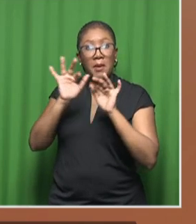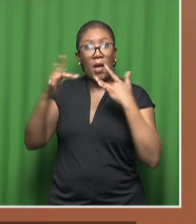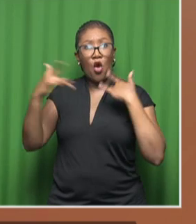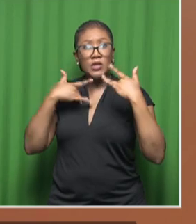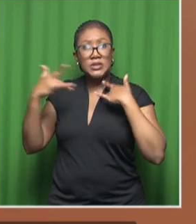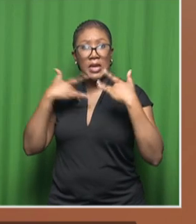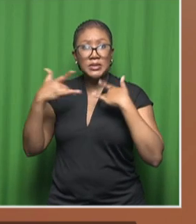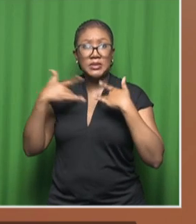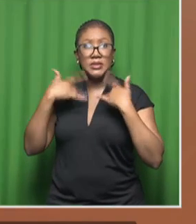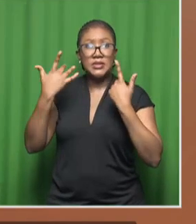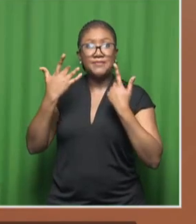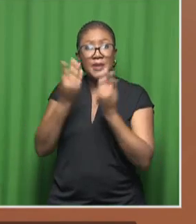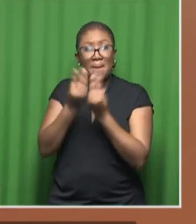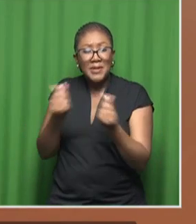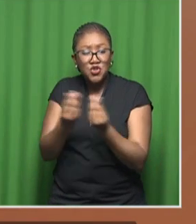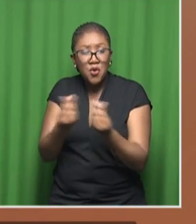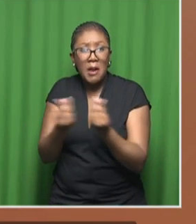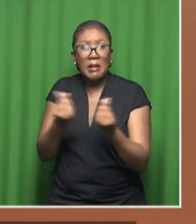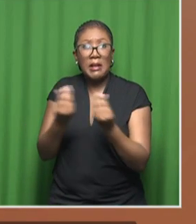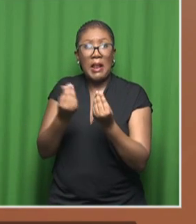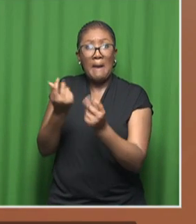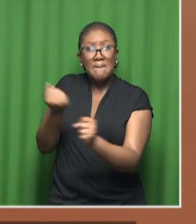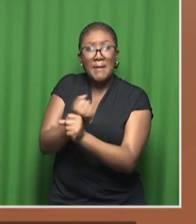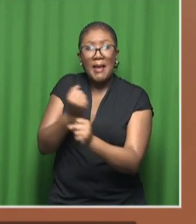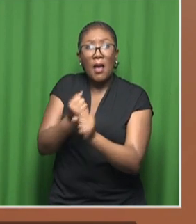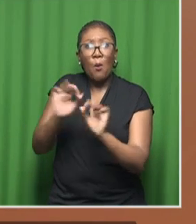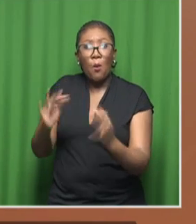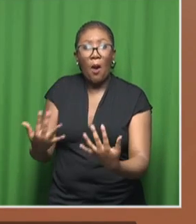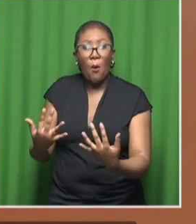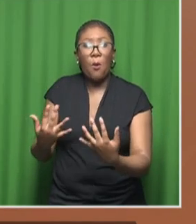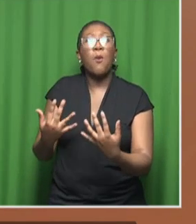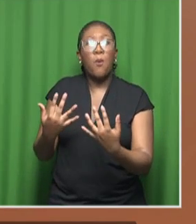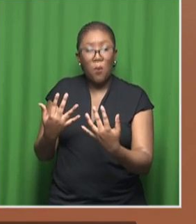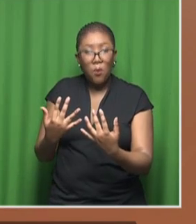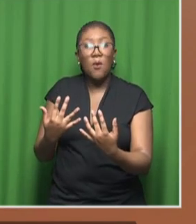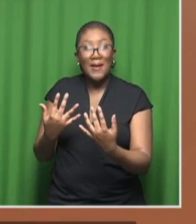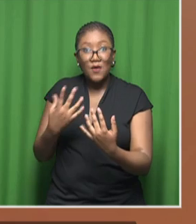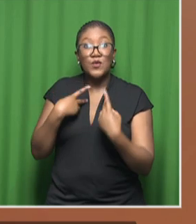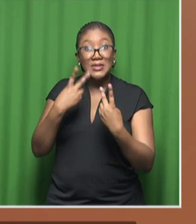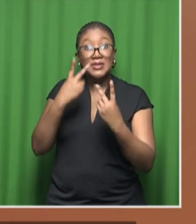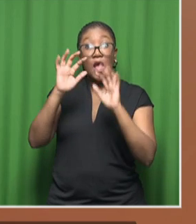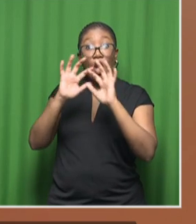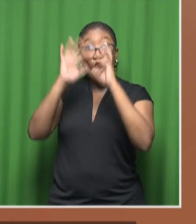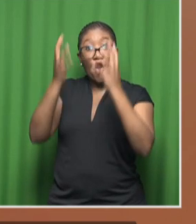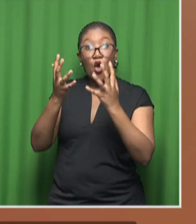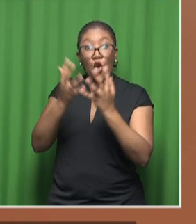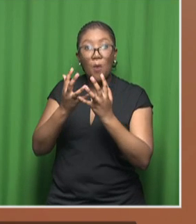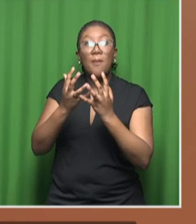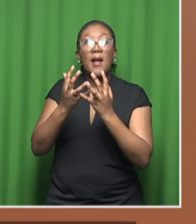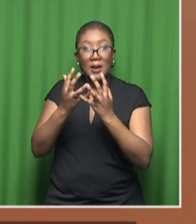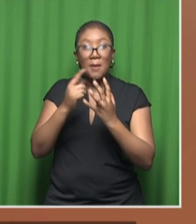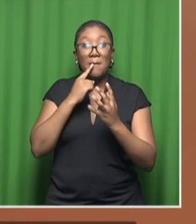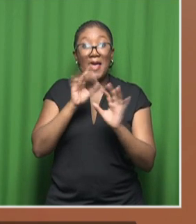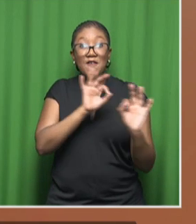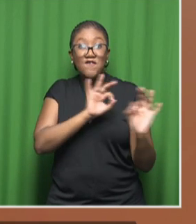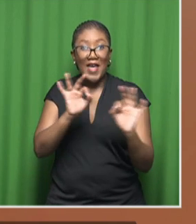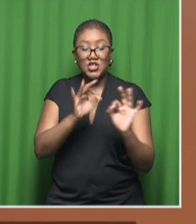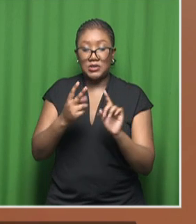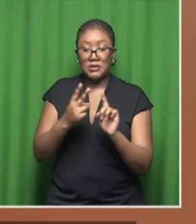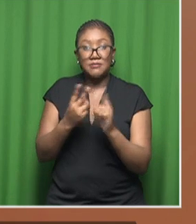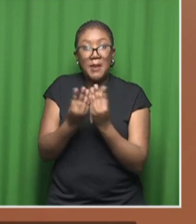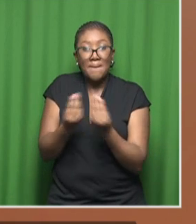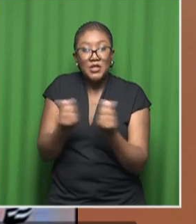how much impact each brand has. And globally, textile and fashion are the